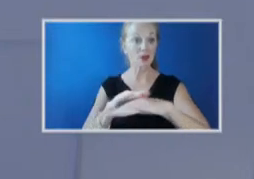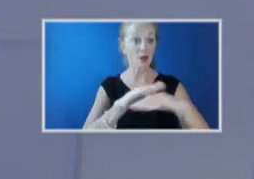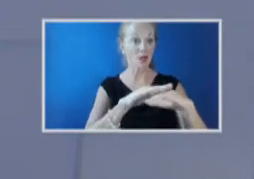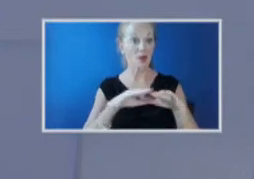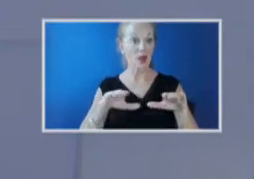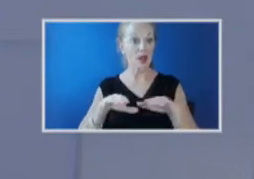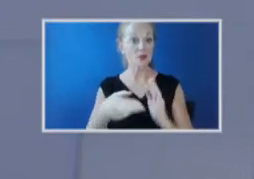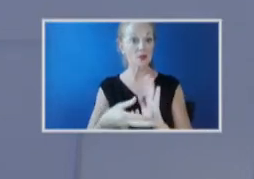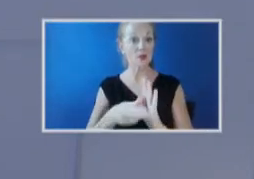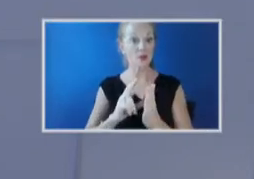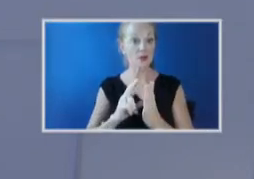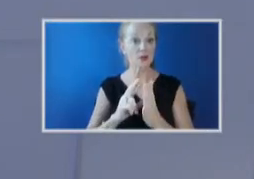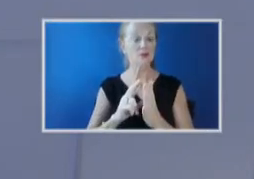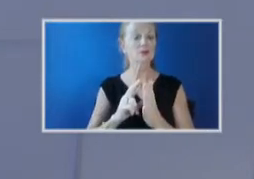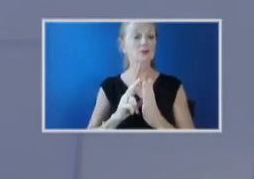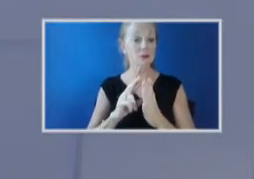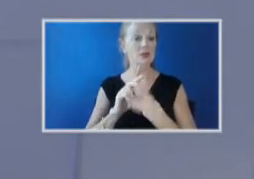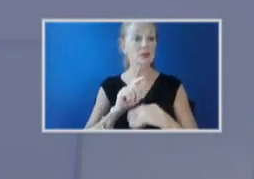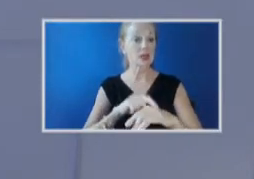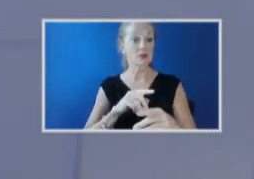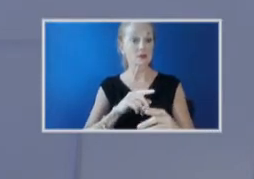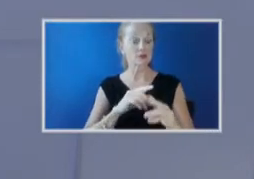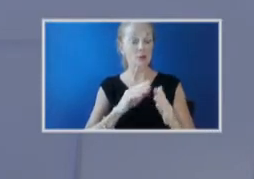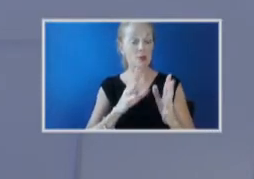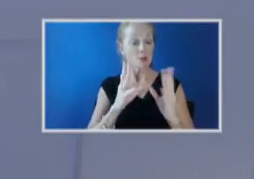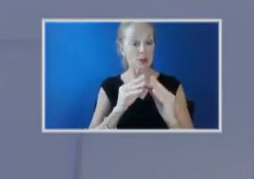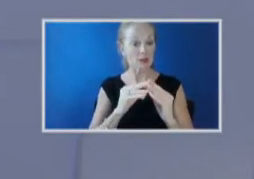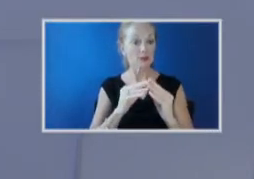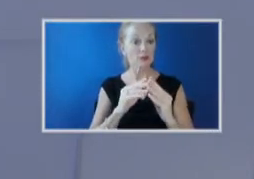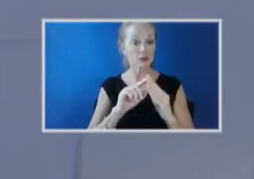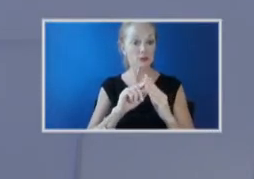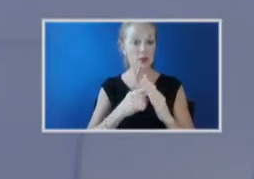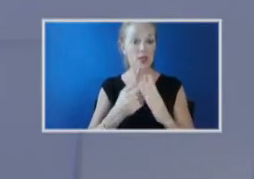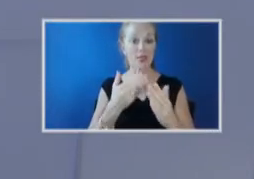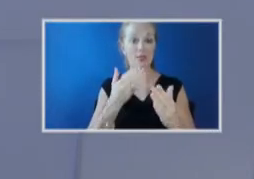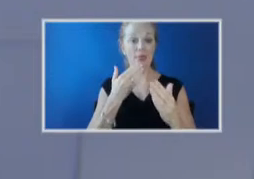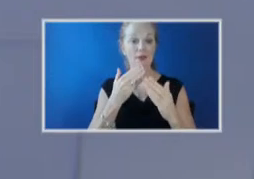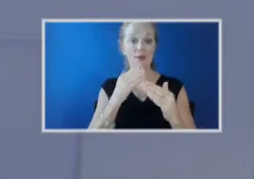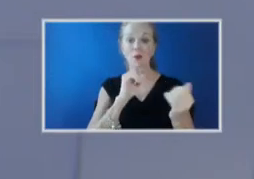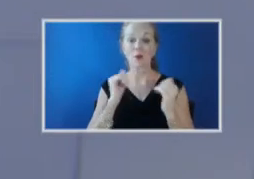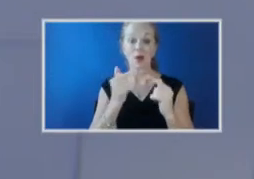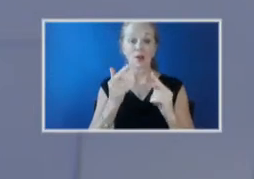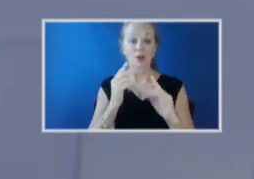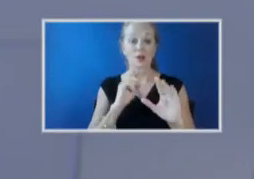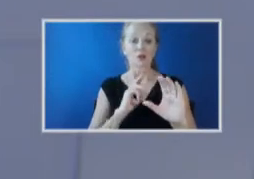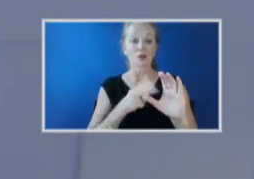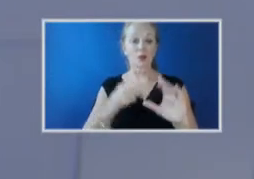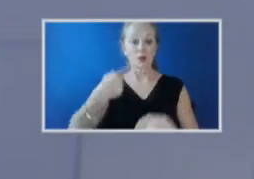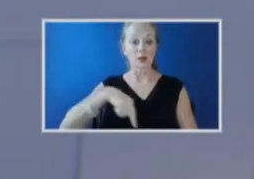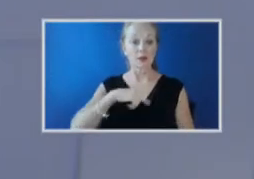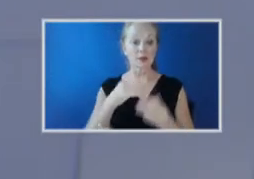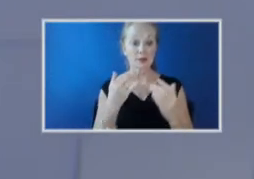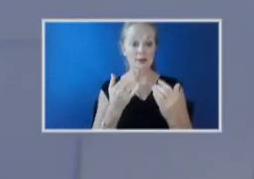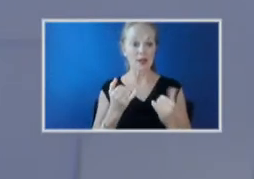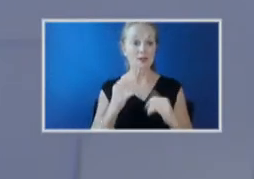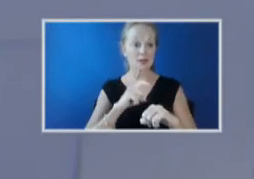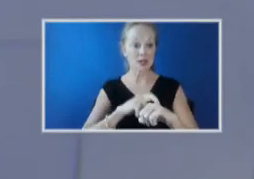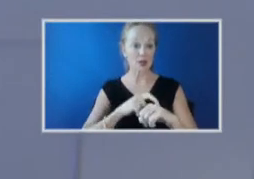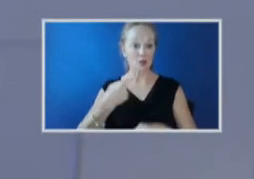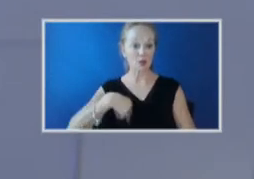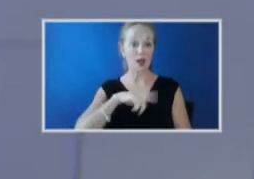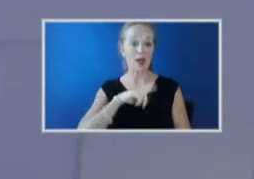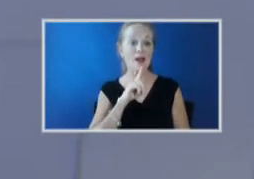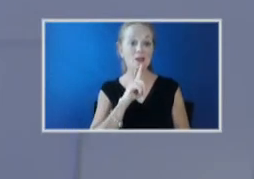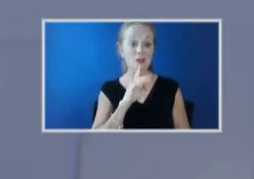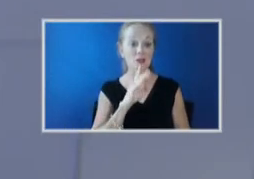review time to order and say welcome. Thank you for everyone that's joining us. This is the time that we actually talk